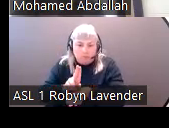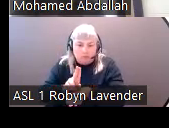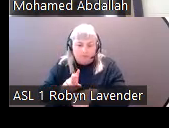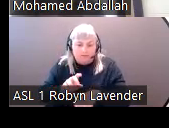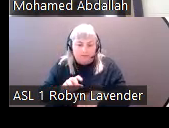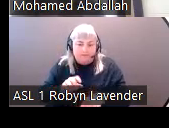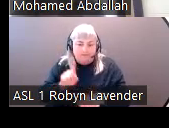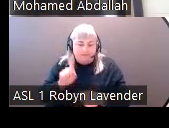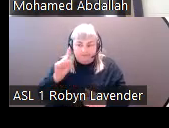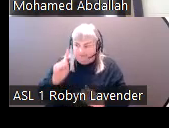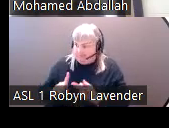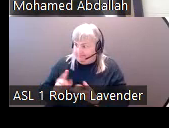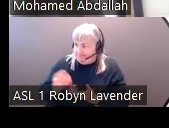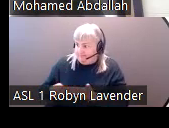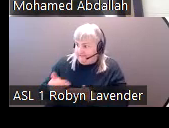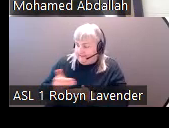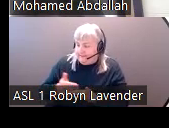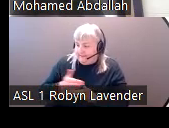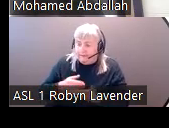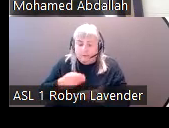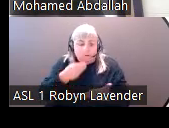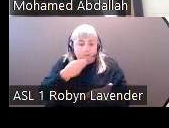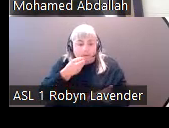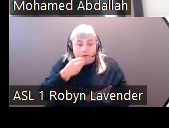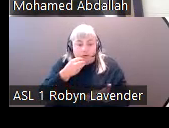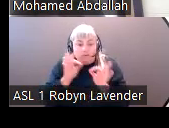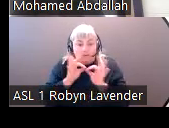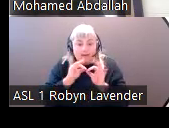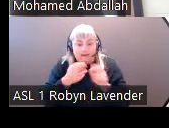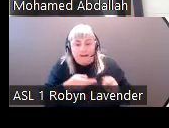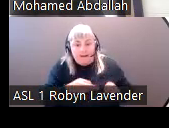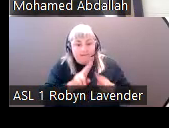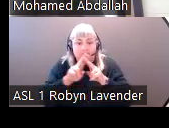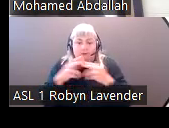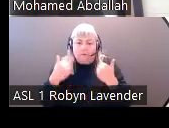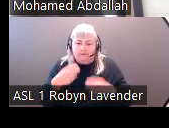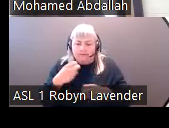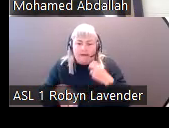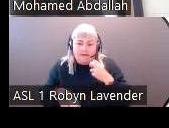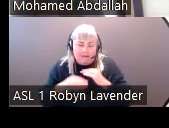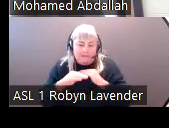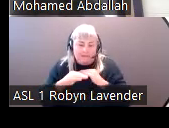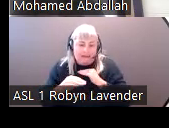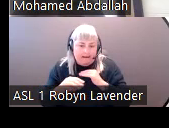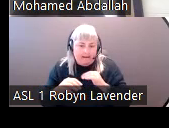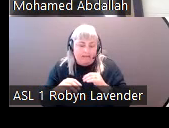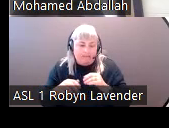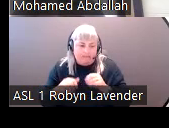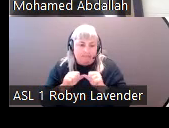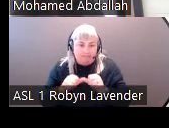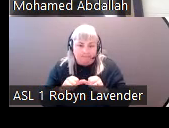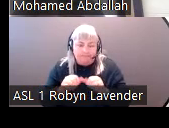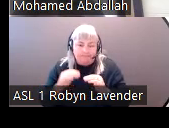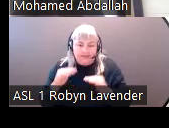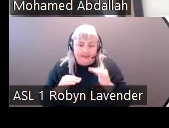income sometimes. And with the food costs going up, it's very difficult to maintain a balanced nutritional